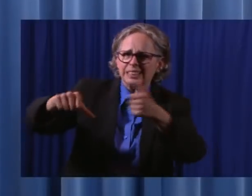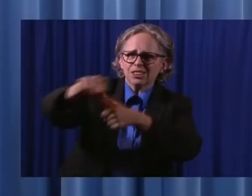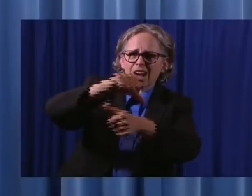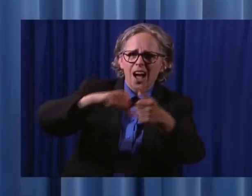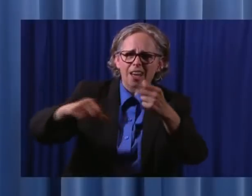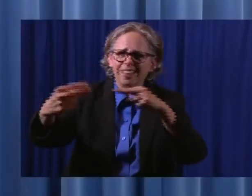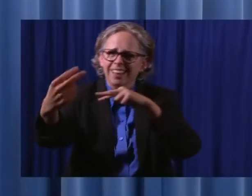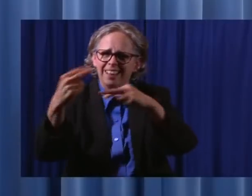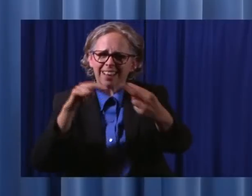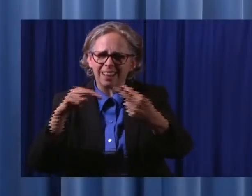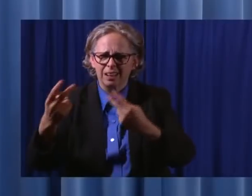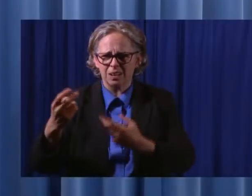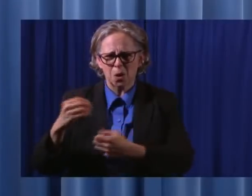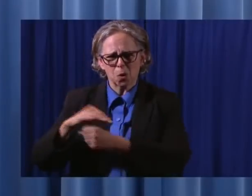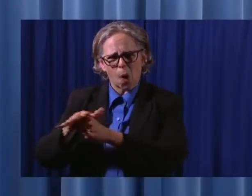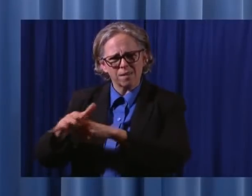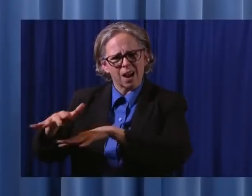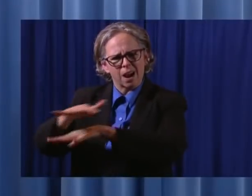people that,